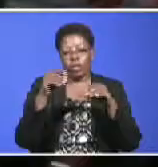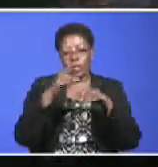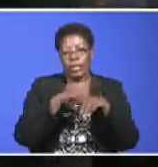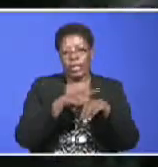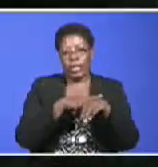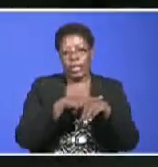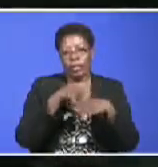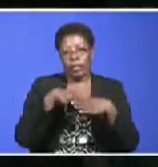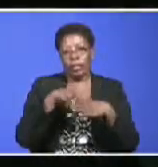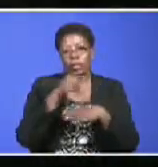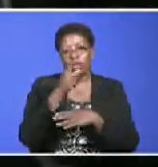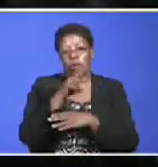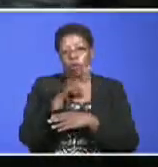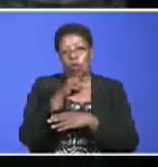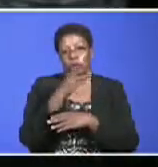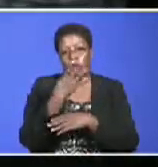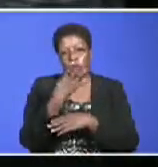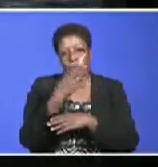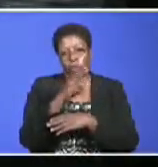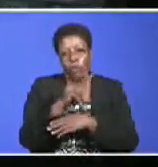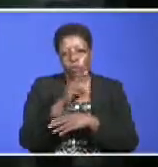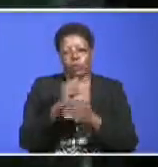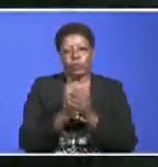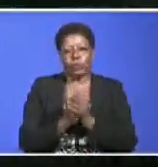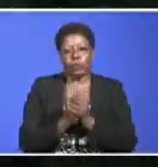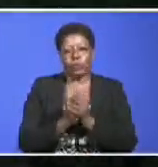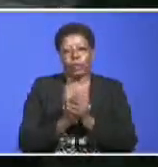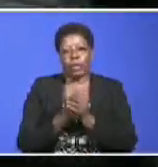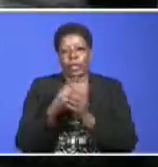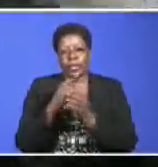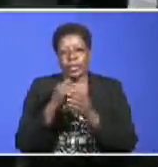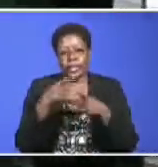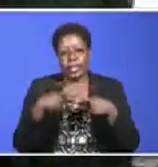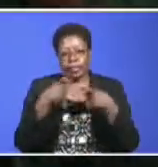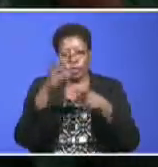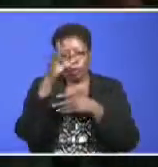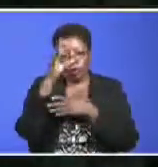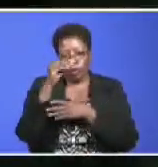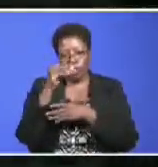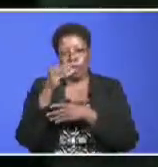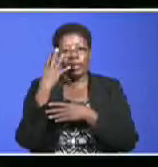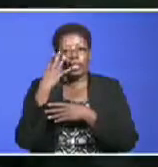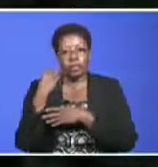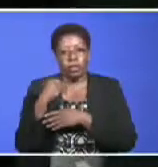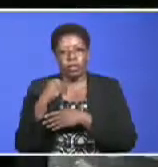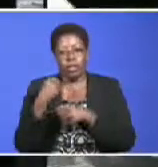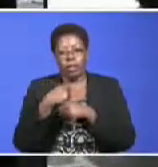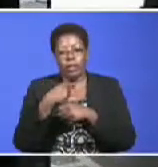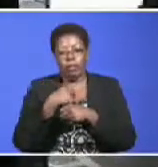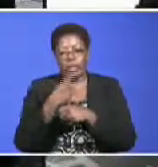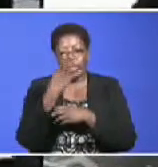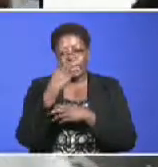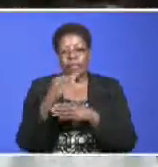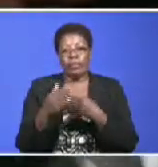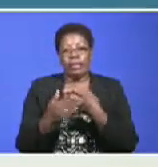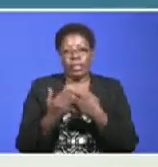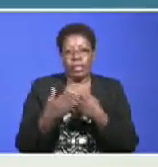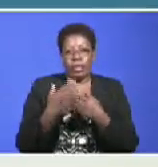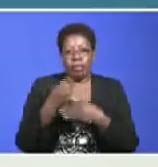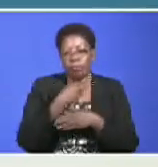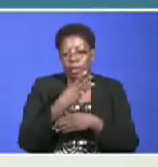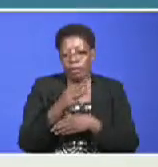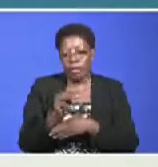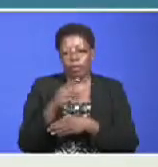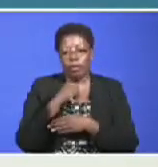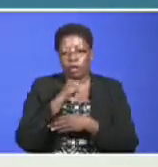in the 2-4-2. Just giving our guys this experience makes me sleep easier. So many of our guys have never been to